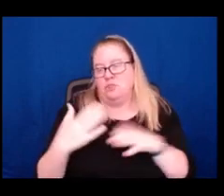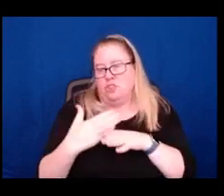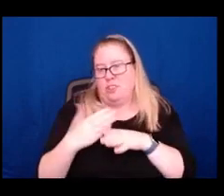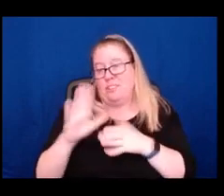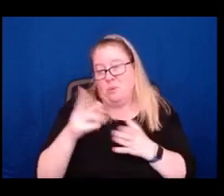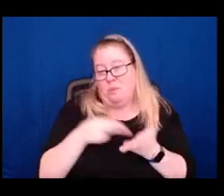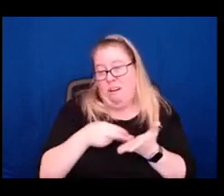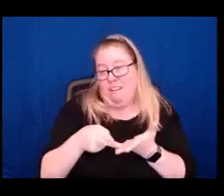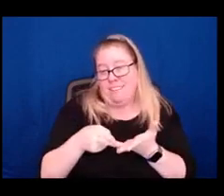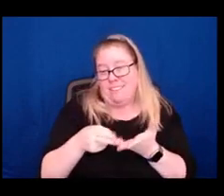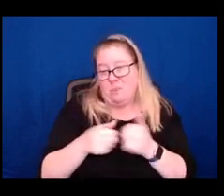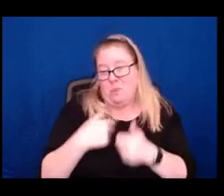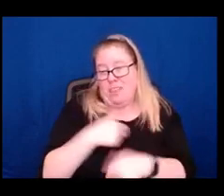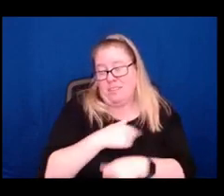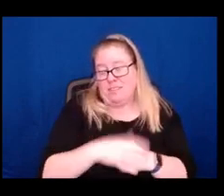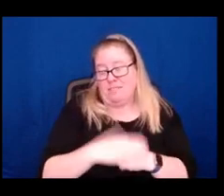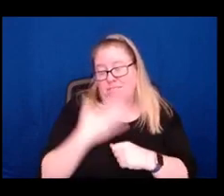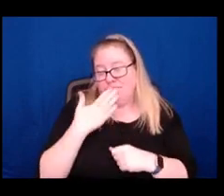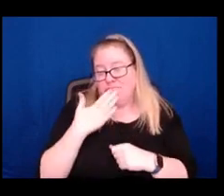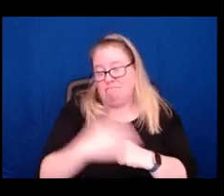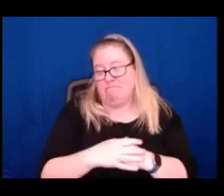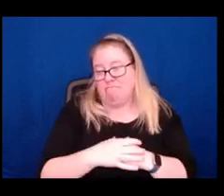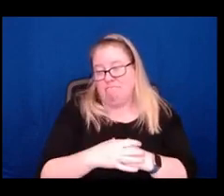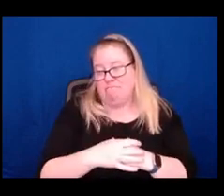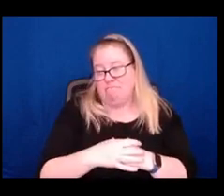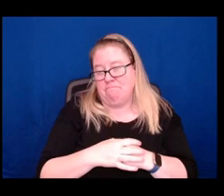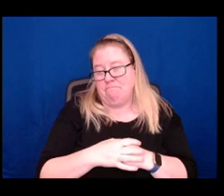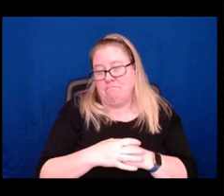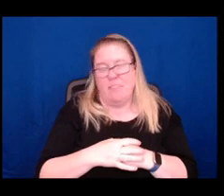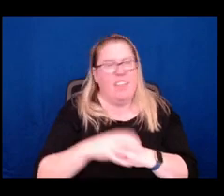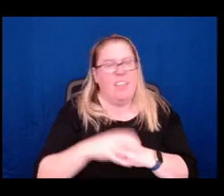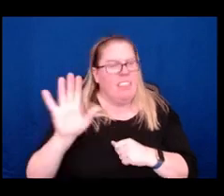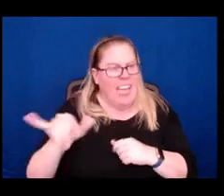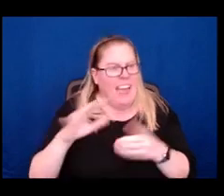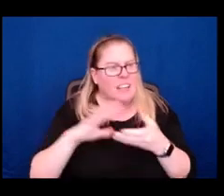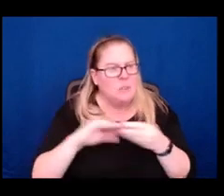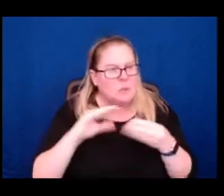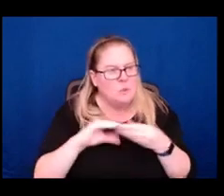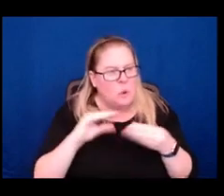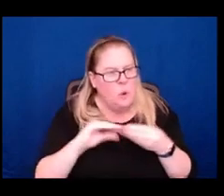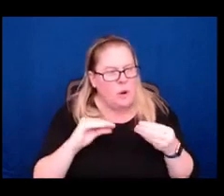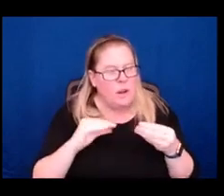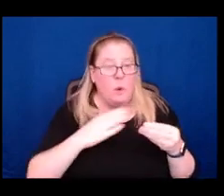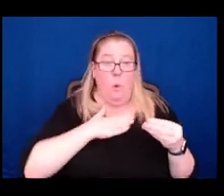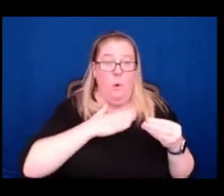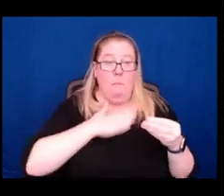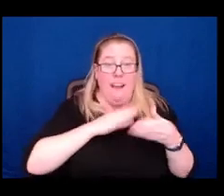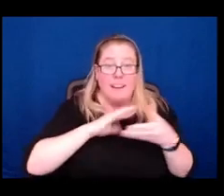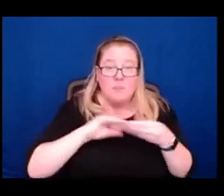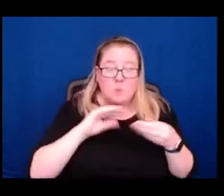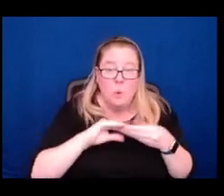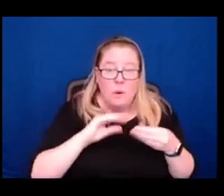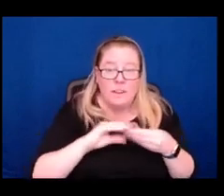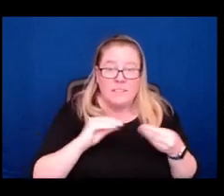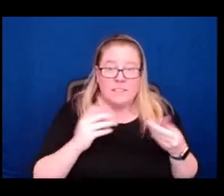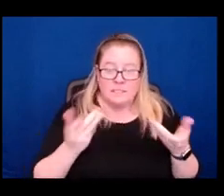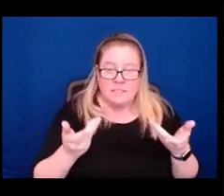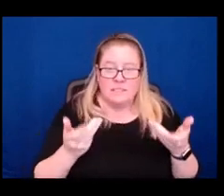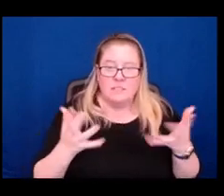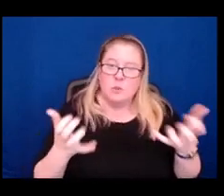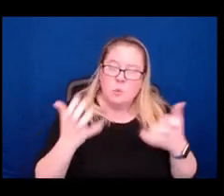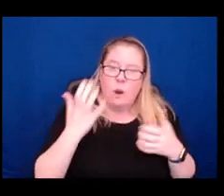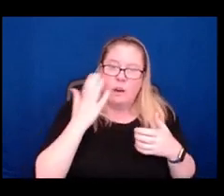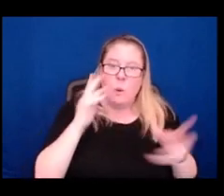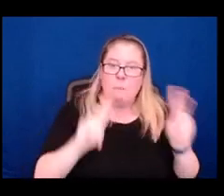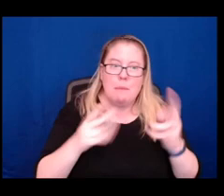much for sharing your honesty, being honest with us, Natasha. When you hear stories like Natasha's or what I've been through,